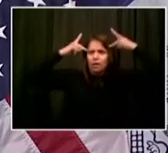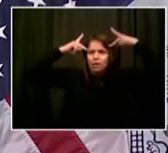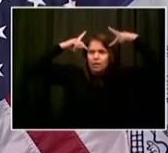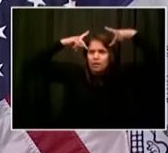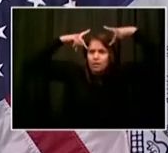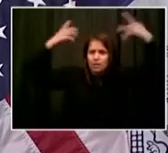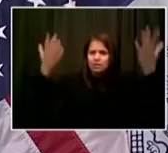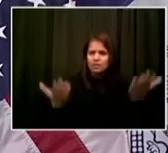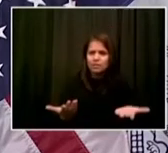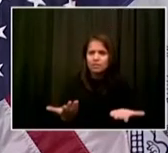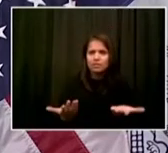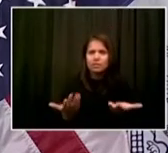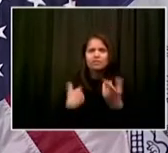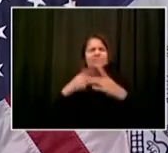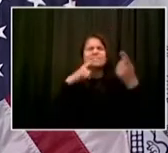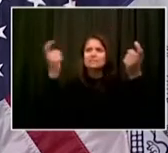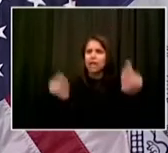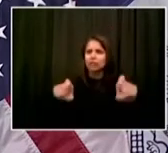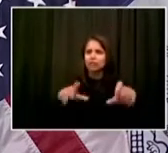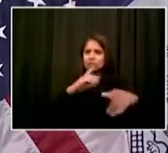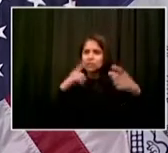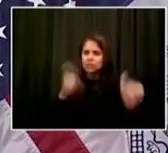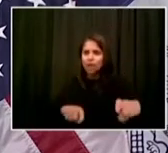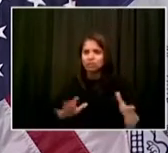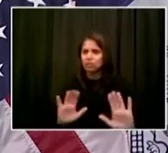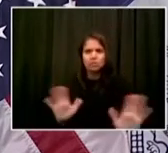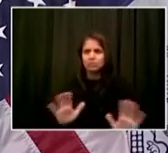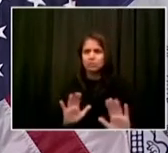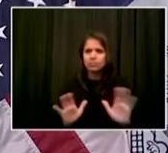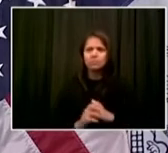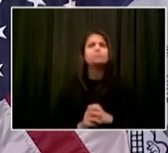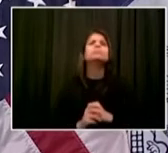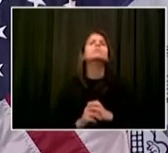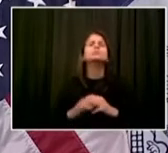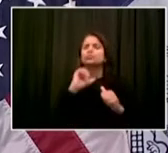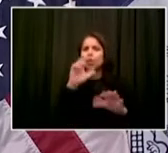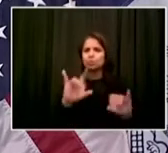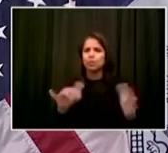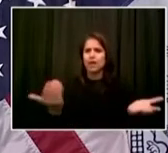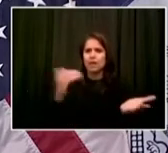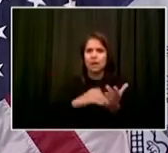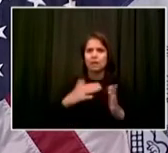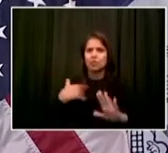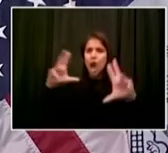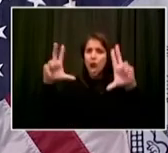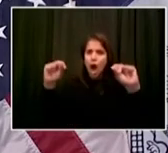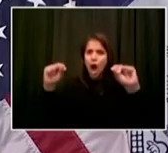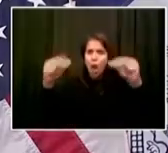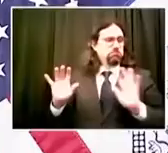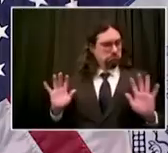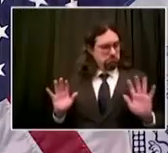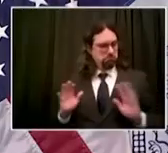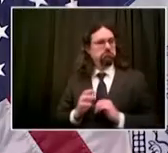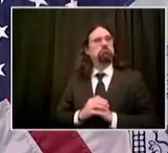local community leaders to step up. The National Guard should not be brought here. We have 36,000 police